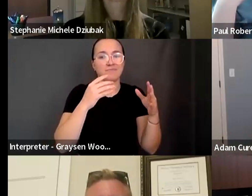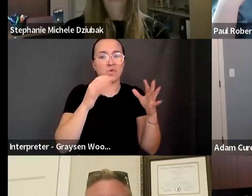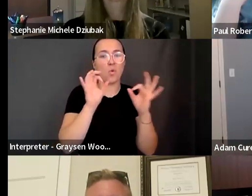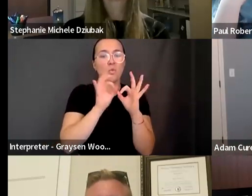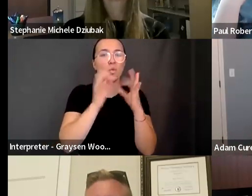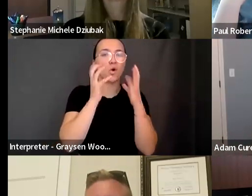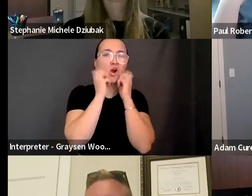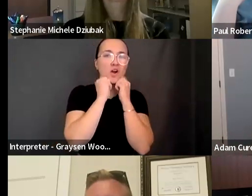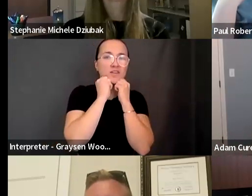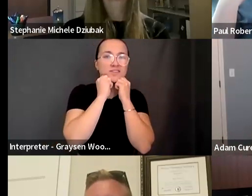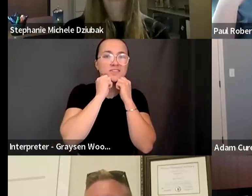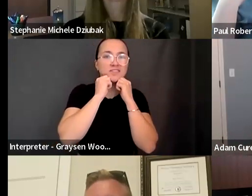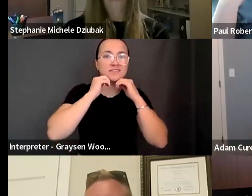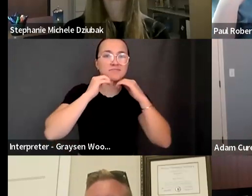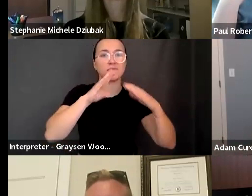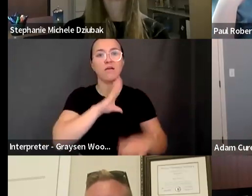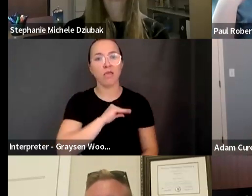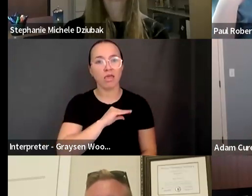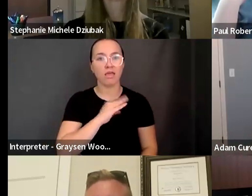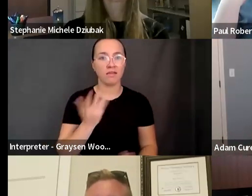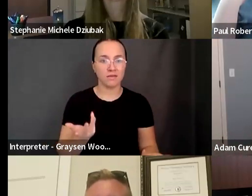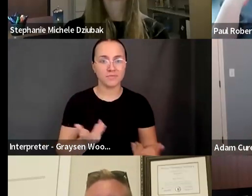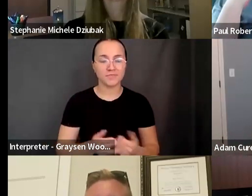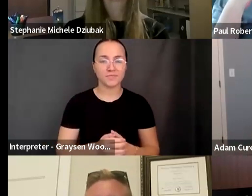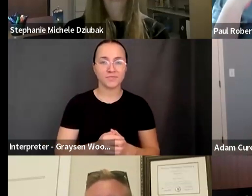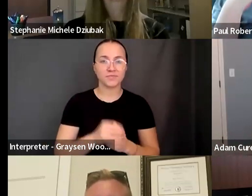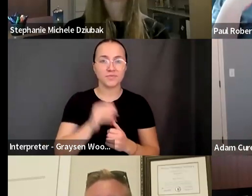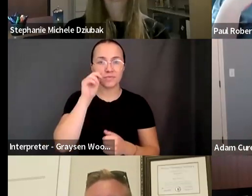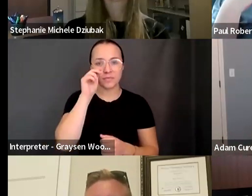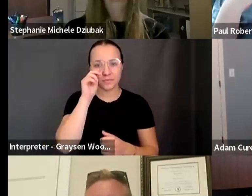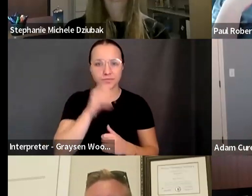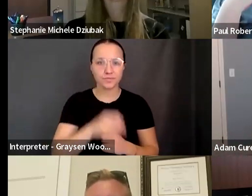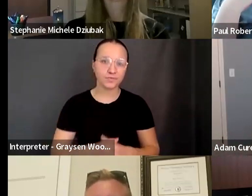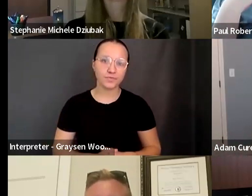so it's worth thinking about these kinds of attitudes.